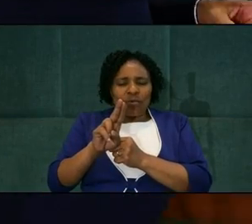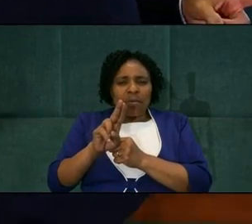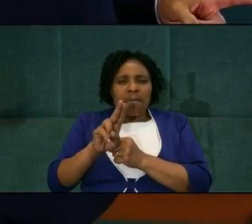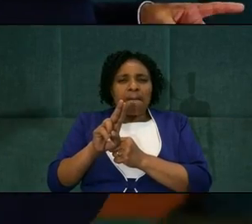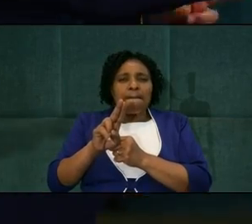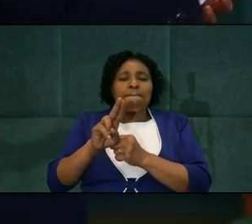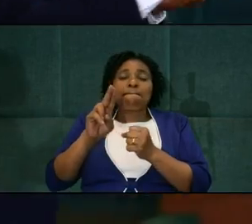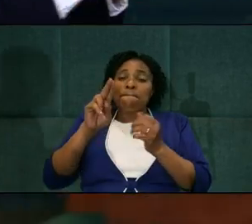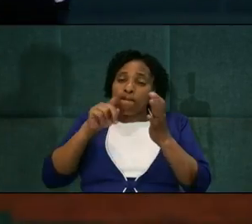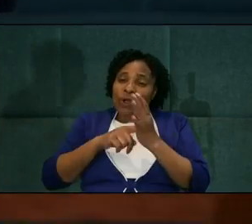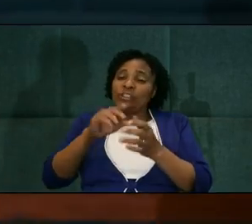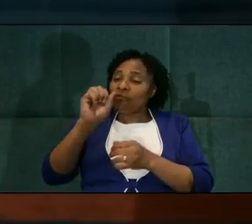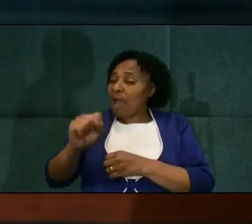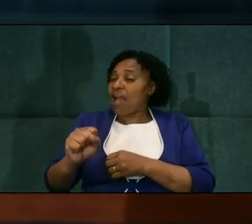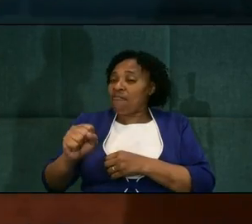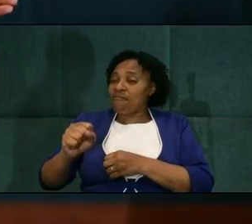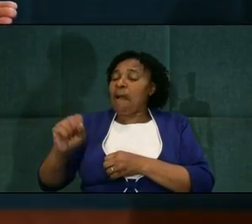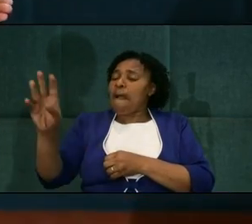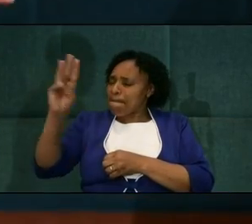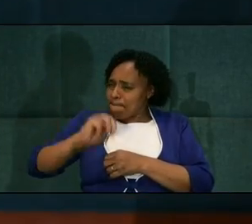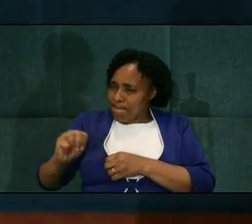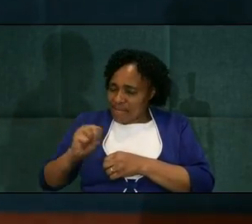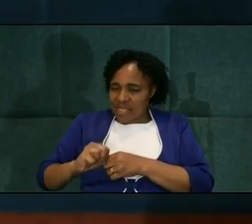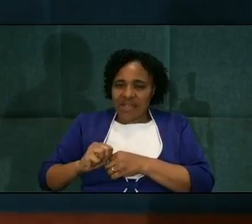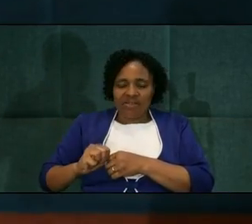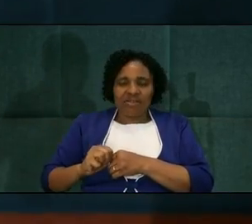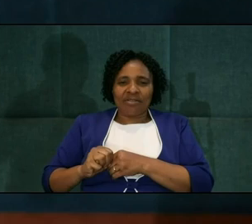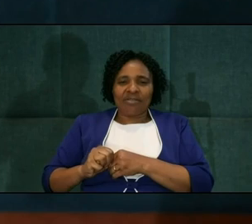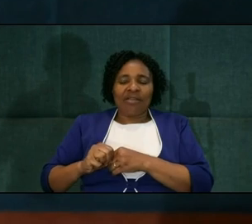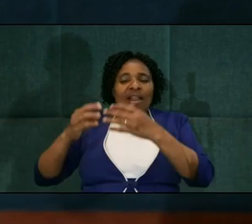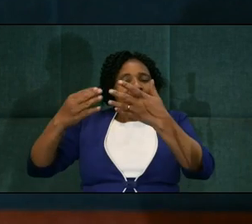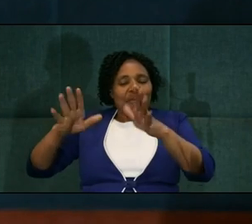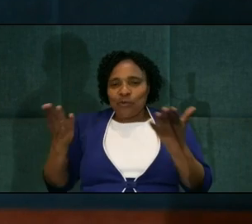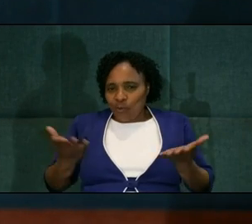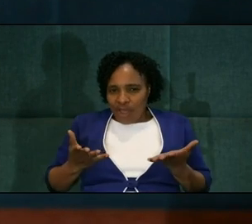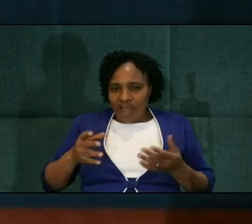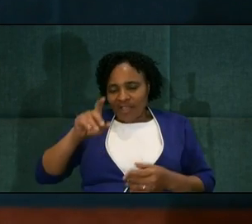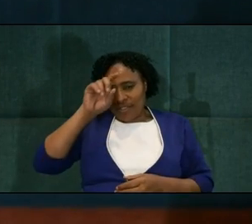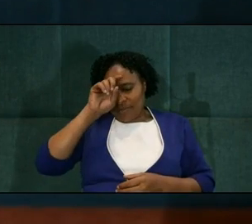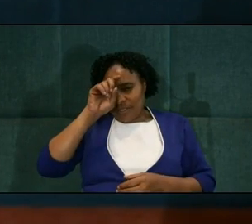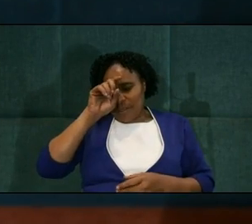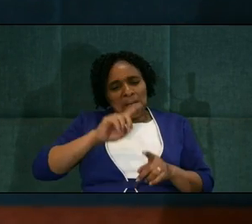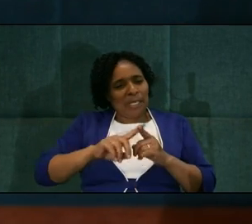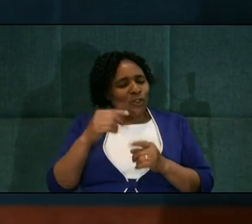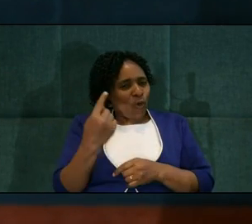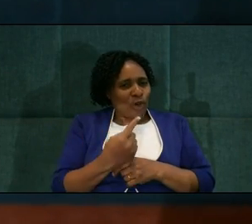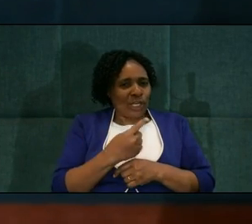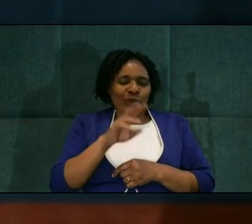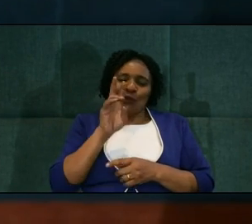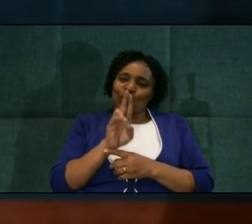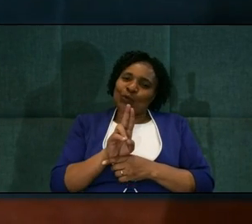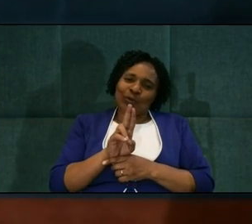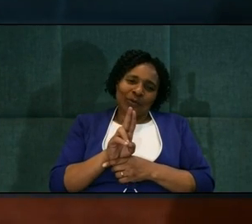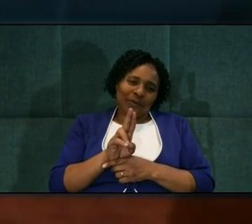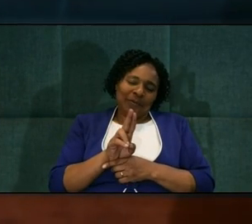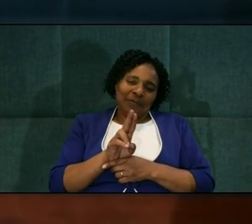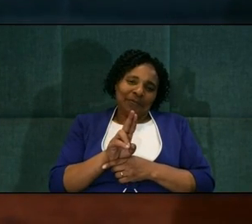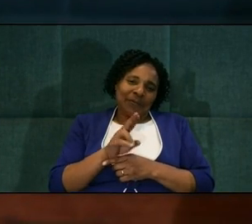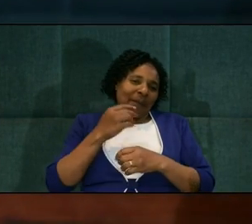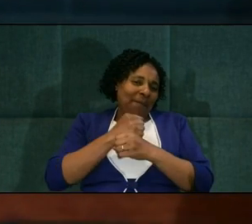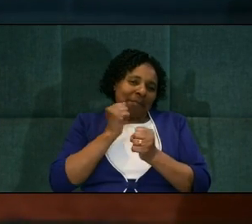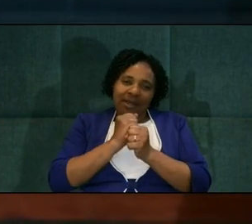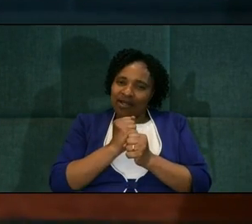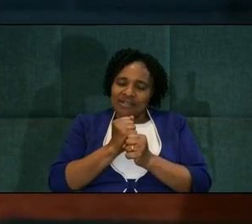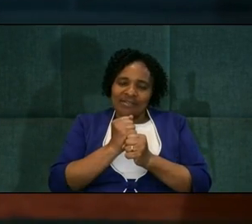Approximately 2.5 million left Egypt. Only two made it